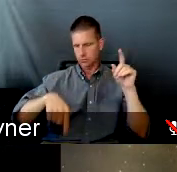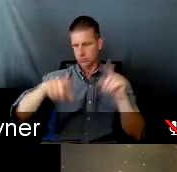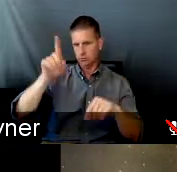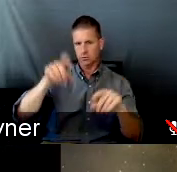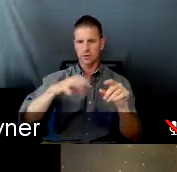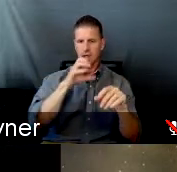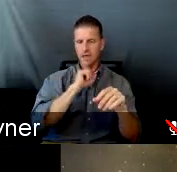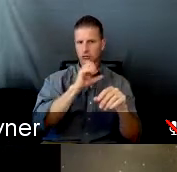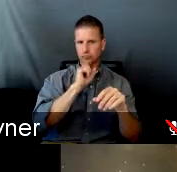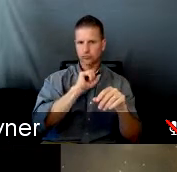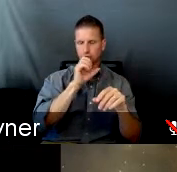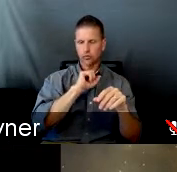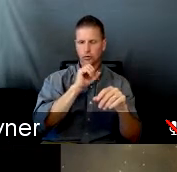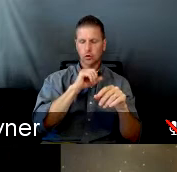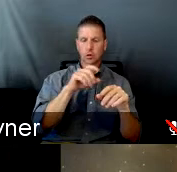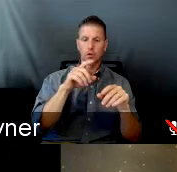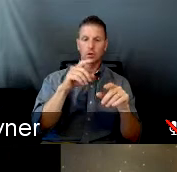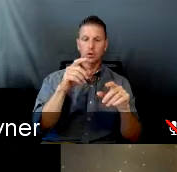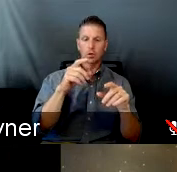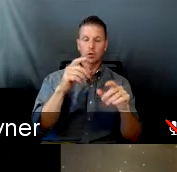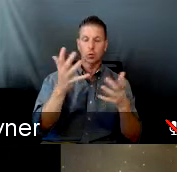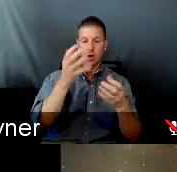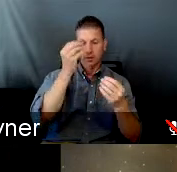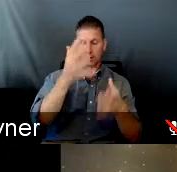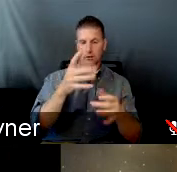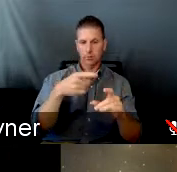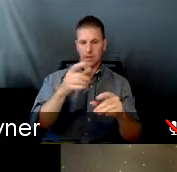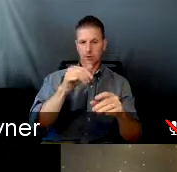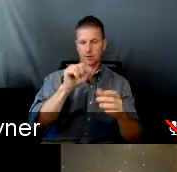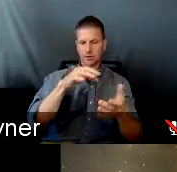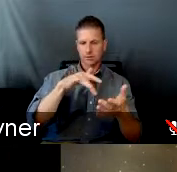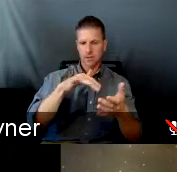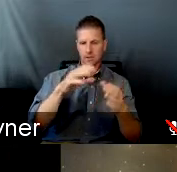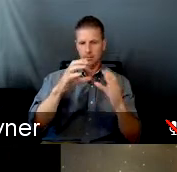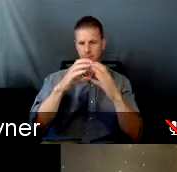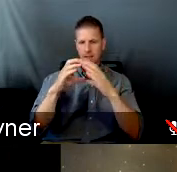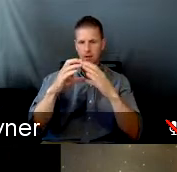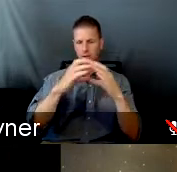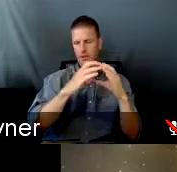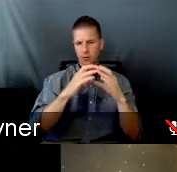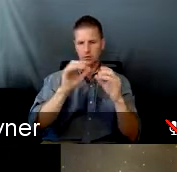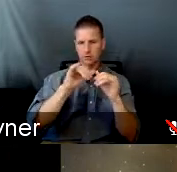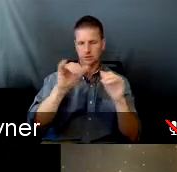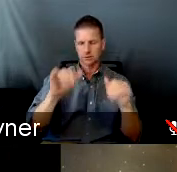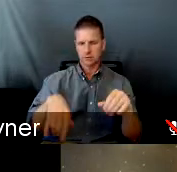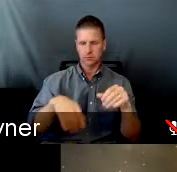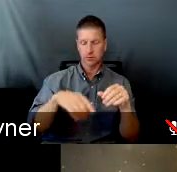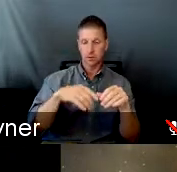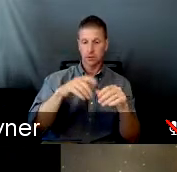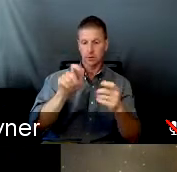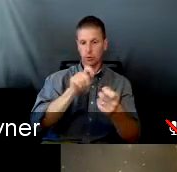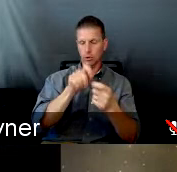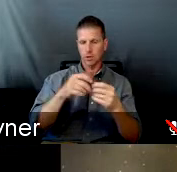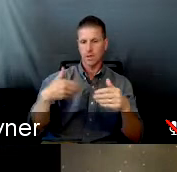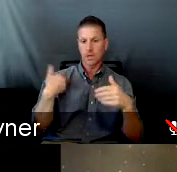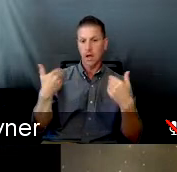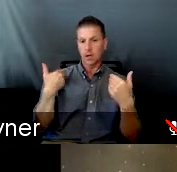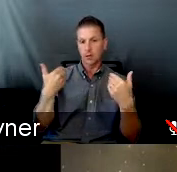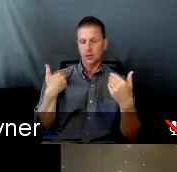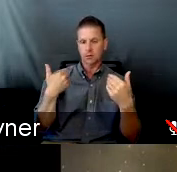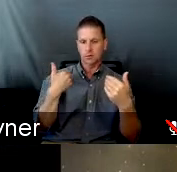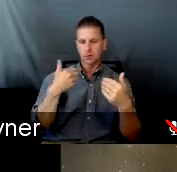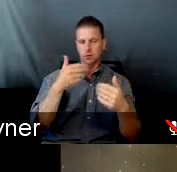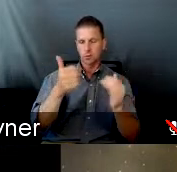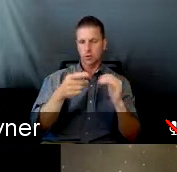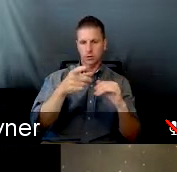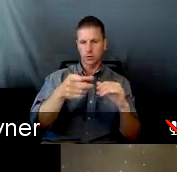ages. And what I'll tell you about is studying planetary systems, particularly young ones, in which